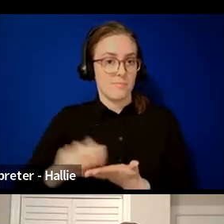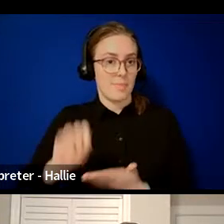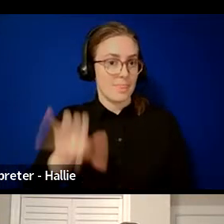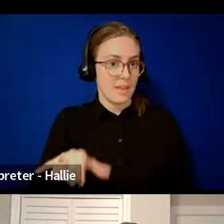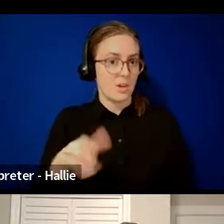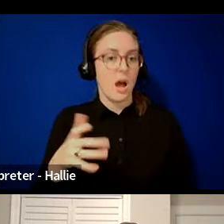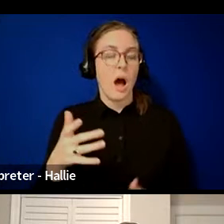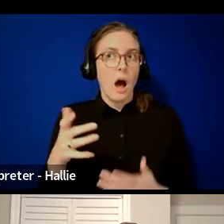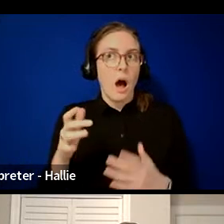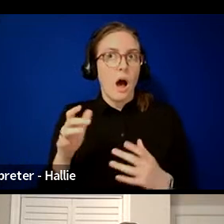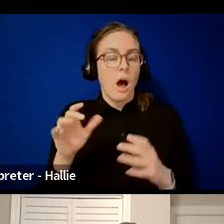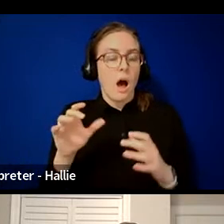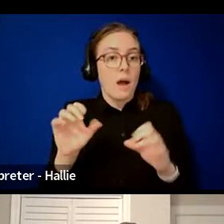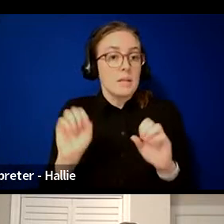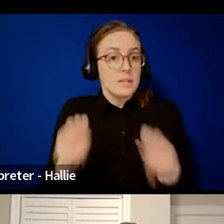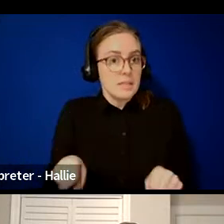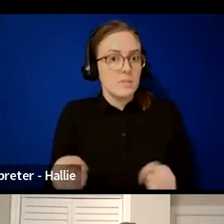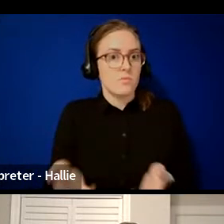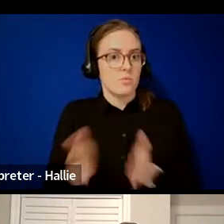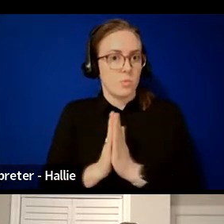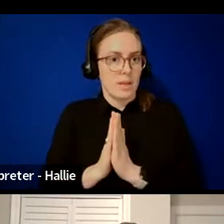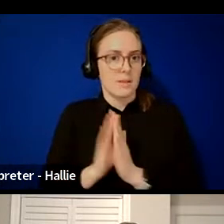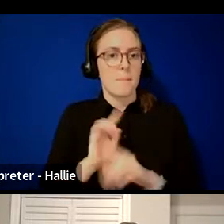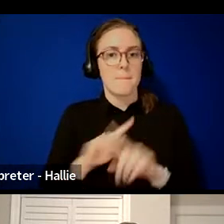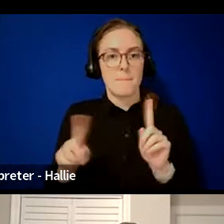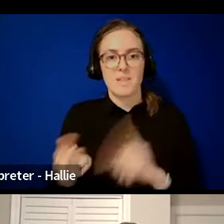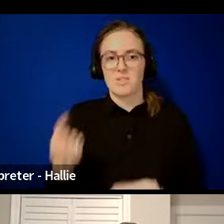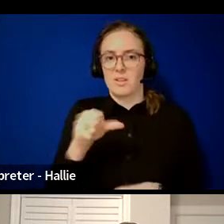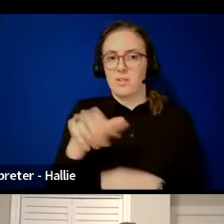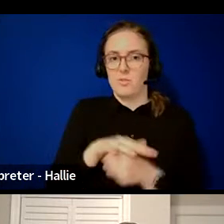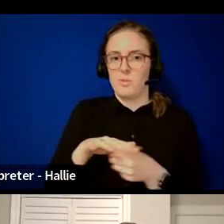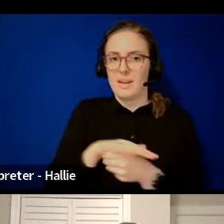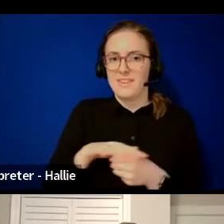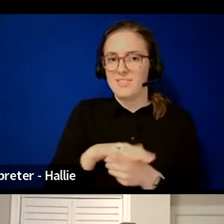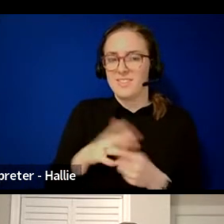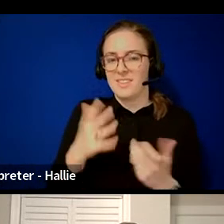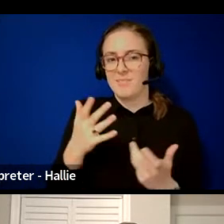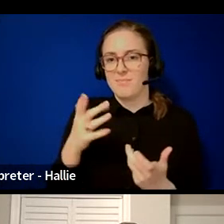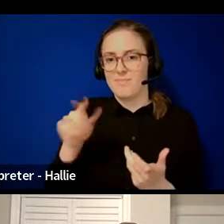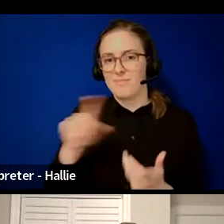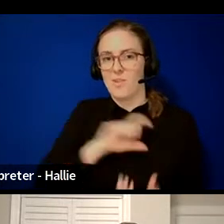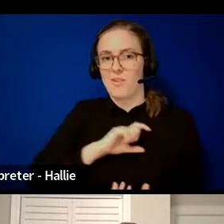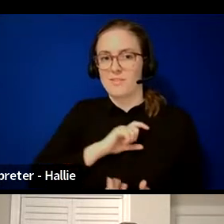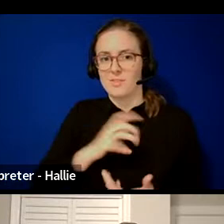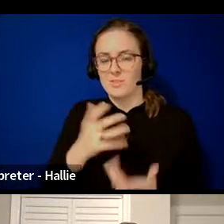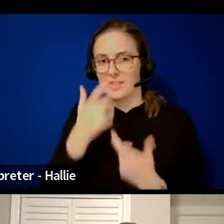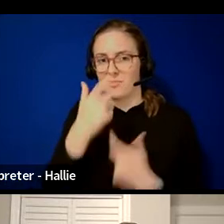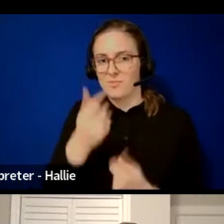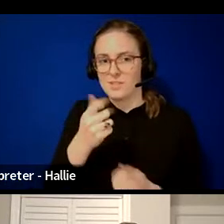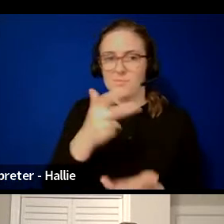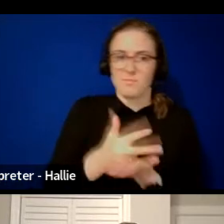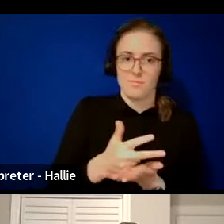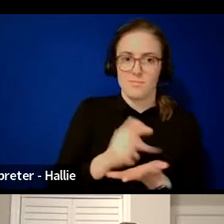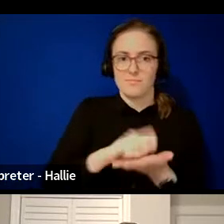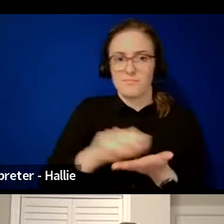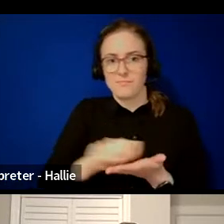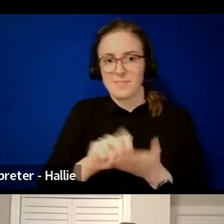locations that would like for an officer to sit there while they're doing a completing report as well. So I'll try and spread the